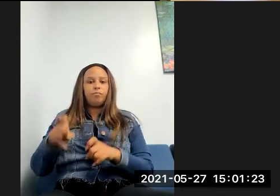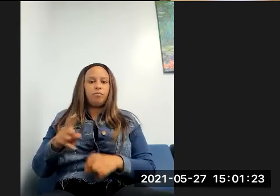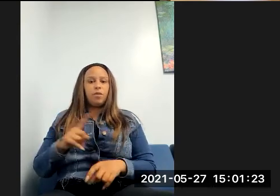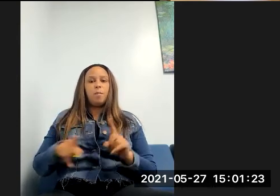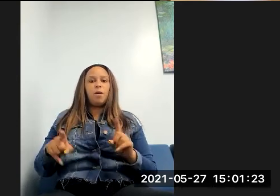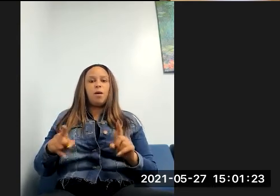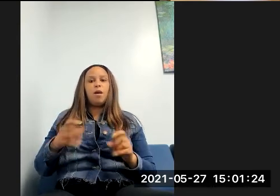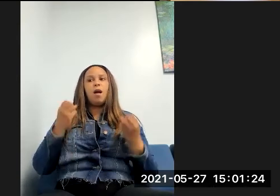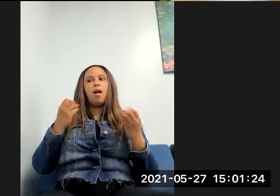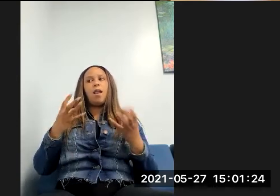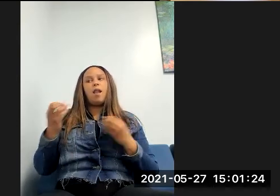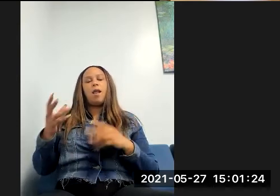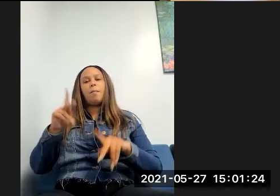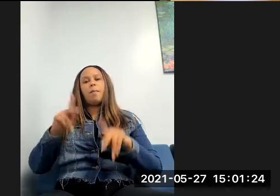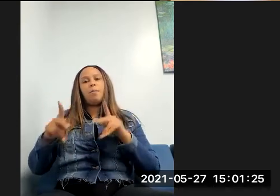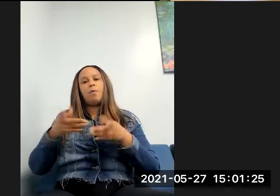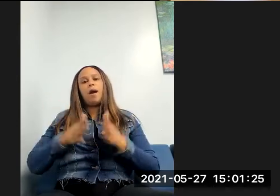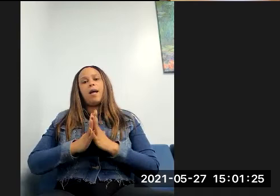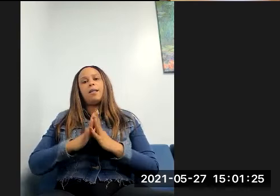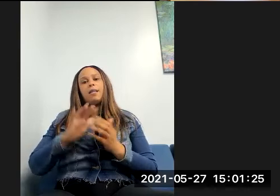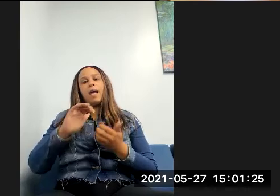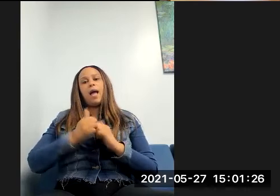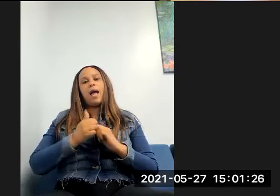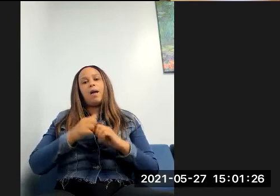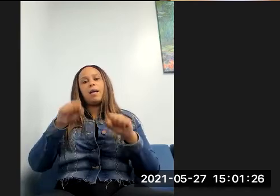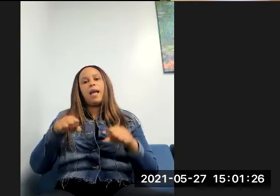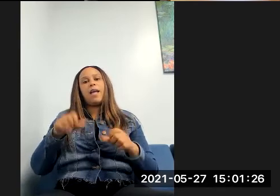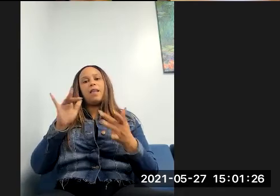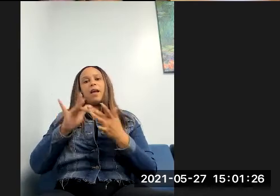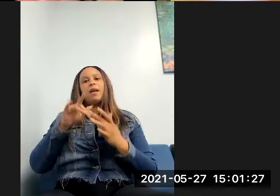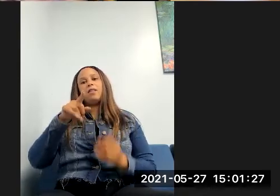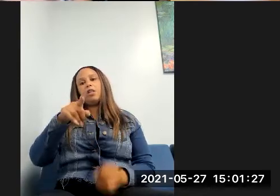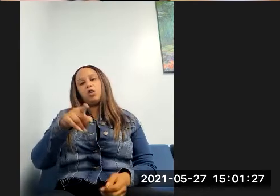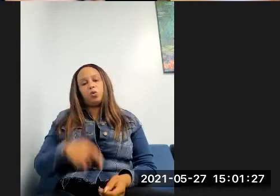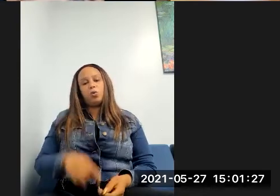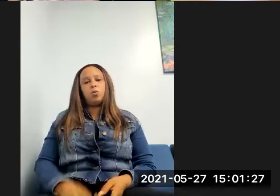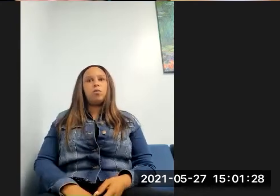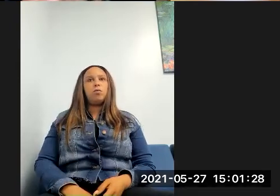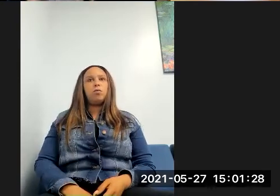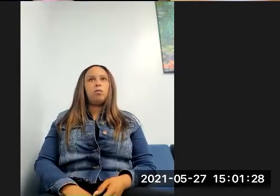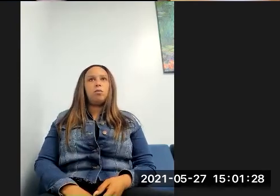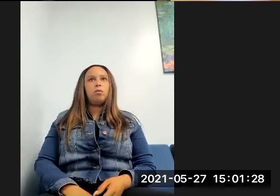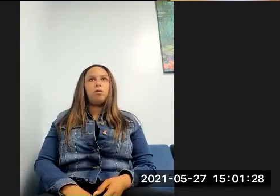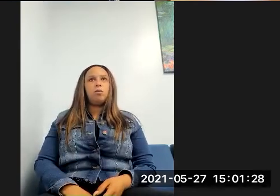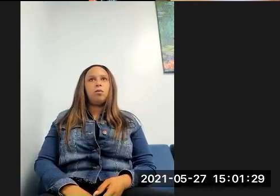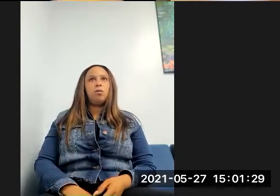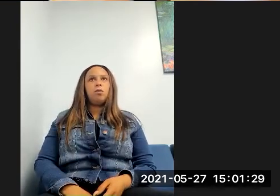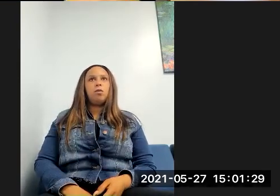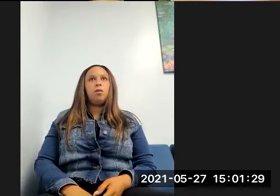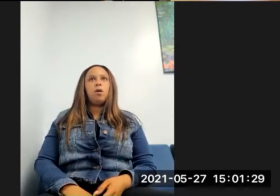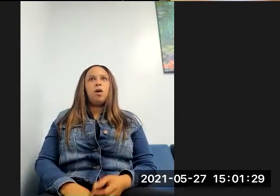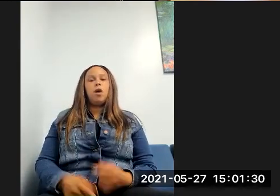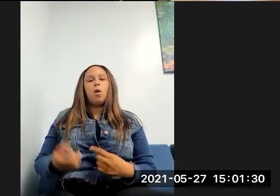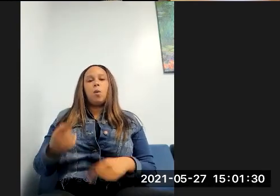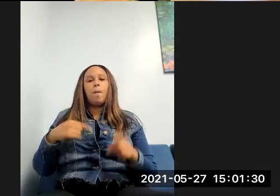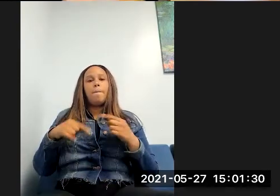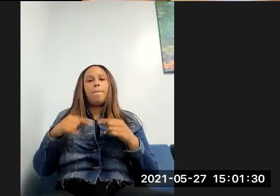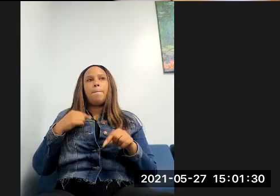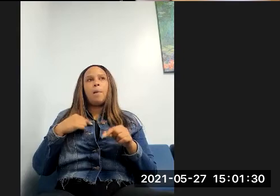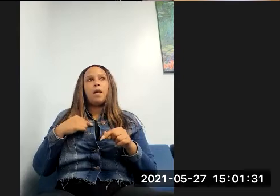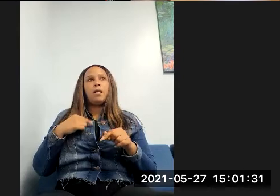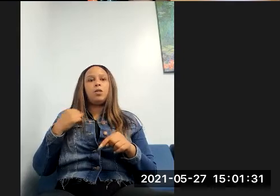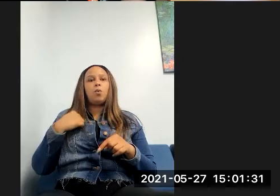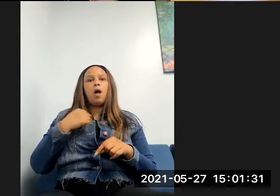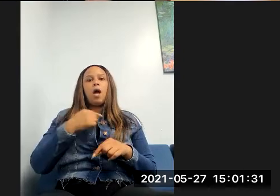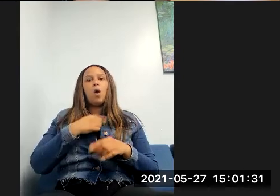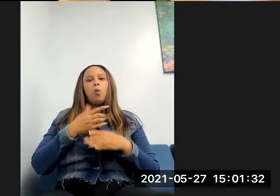how can they reach out to you. Sure. Go back to my share the screen. I